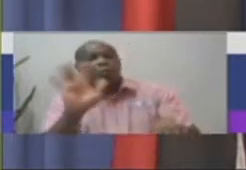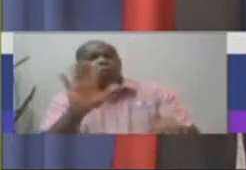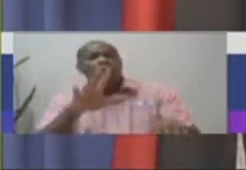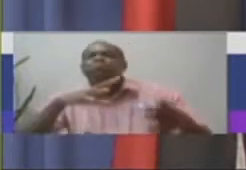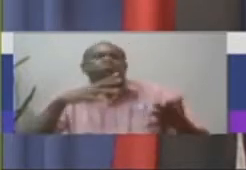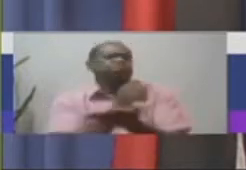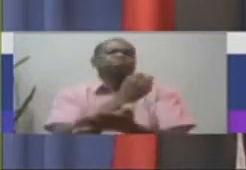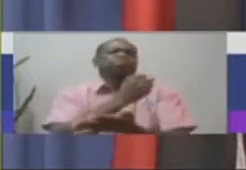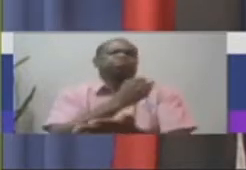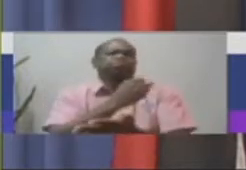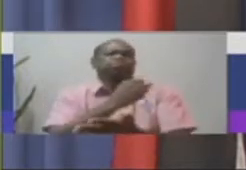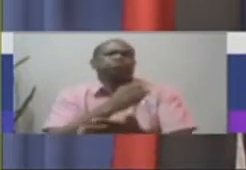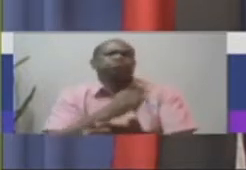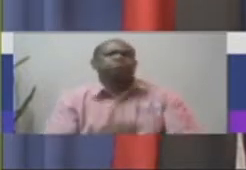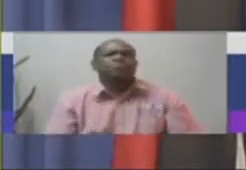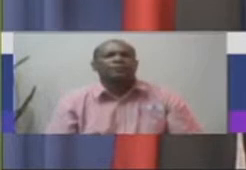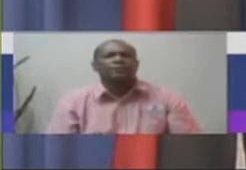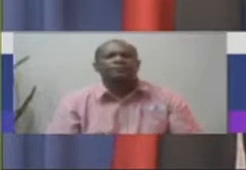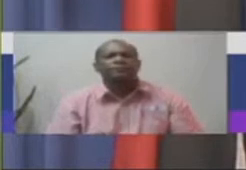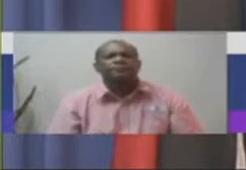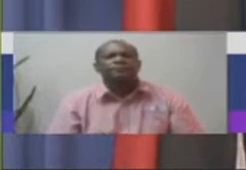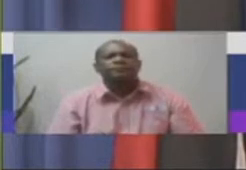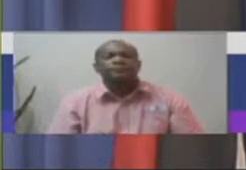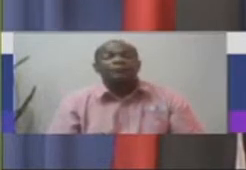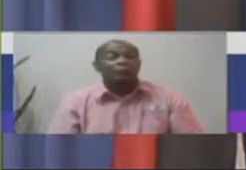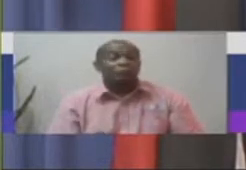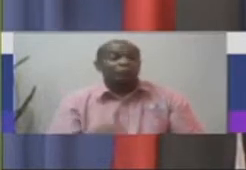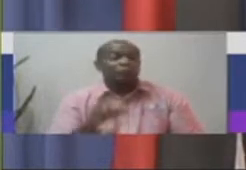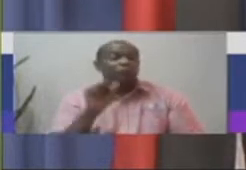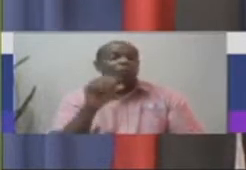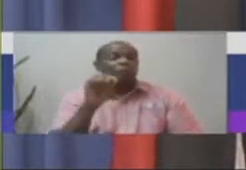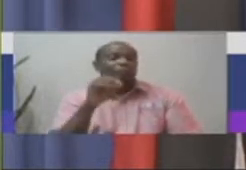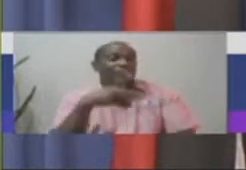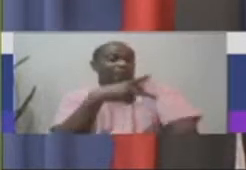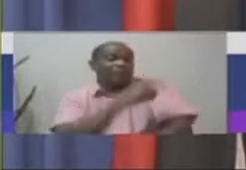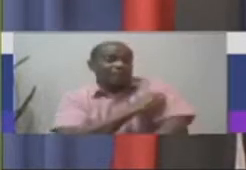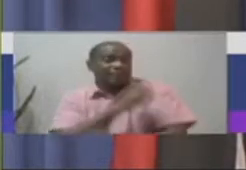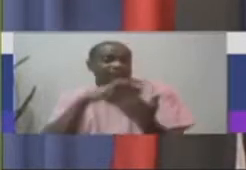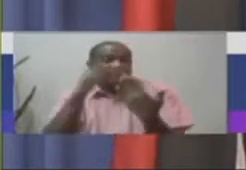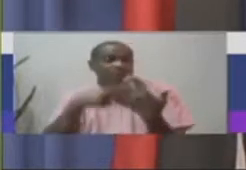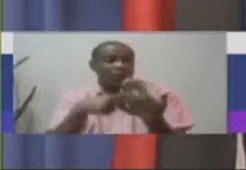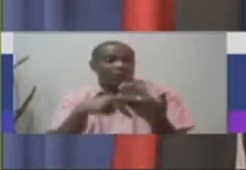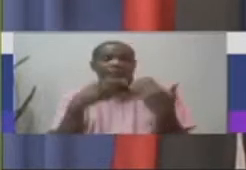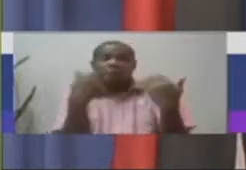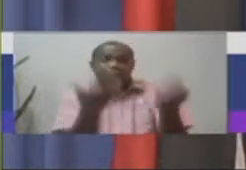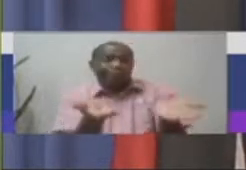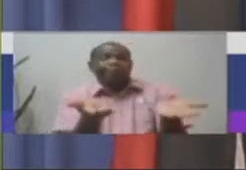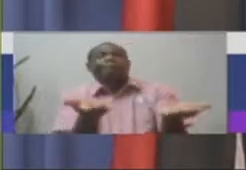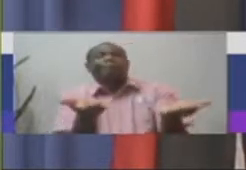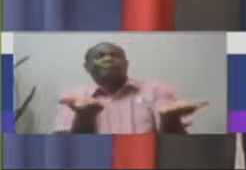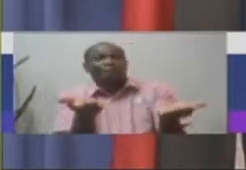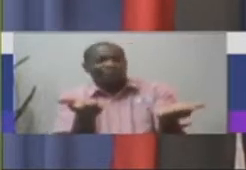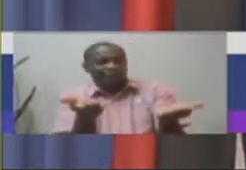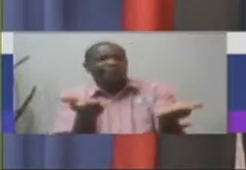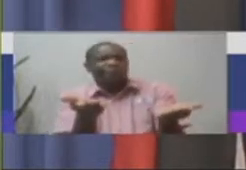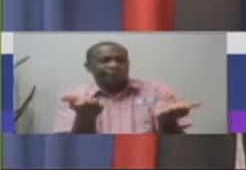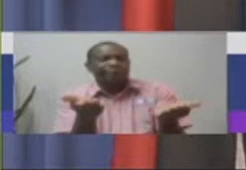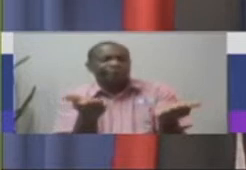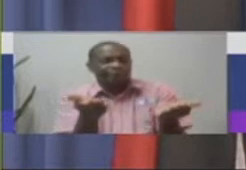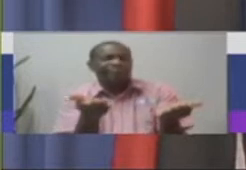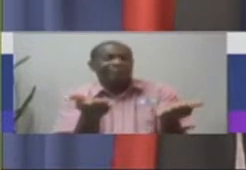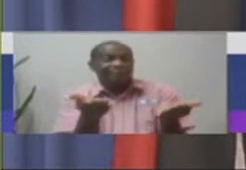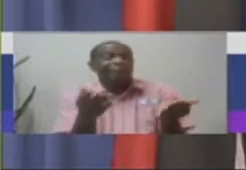So that is where we are with the vaccination program. It is a lot brighter now with respect to the